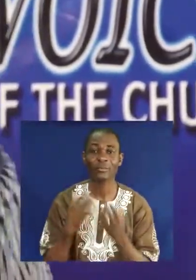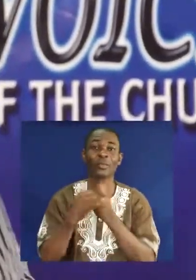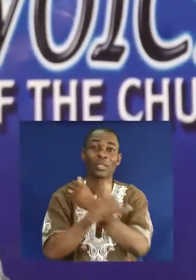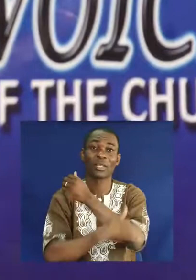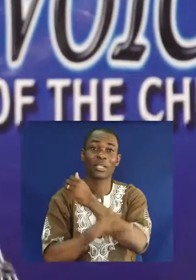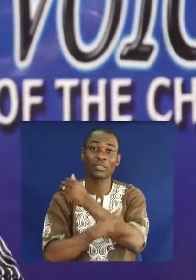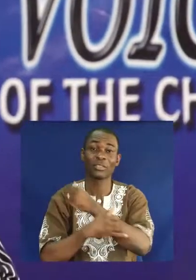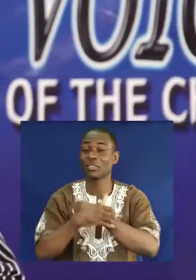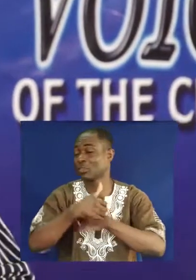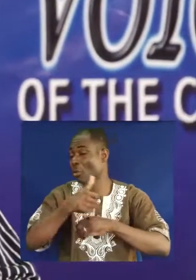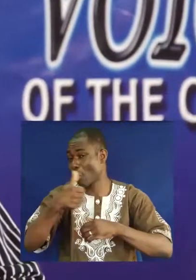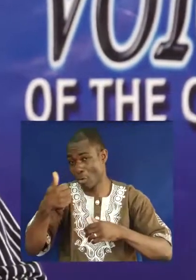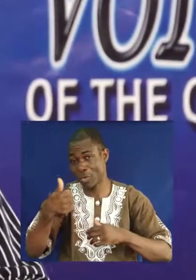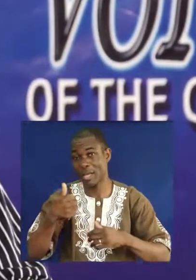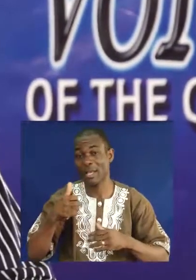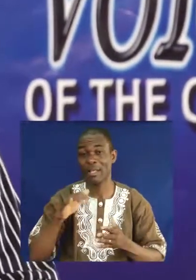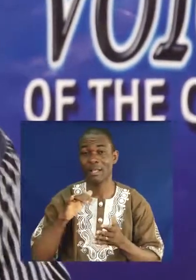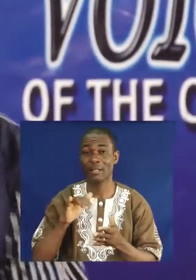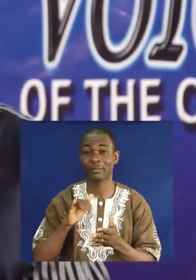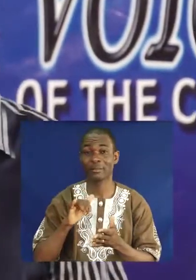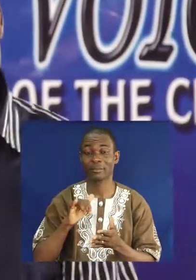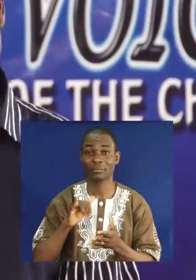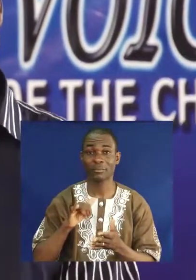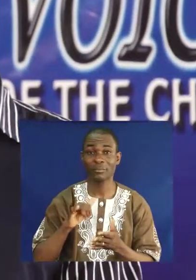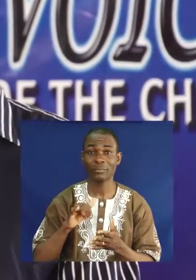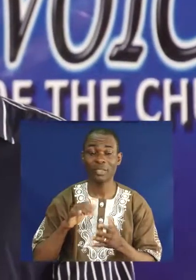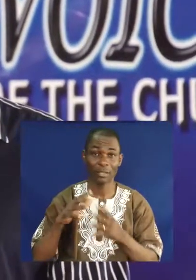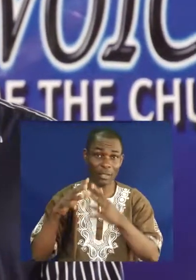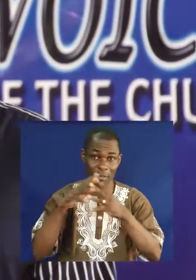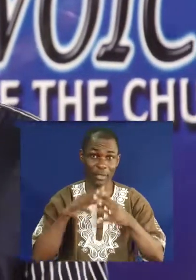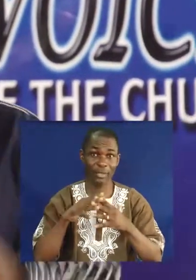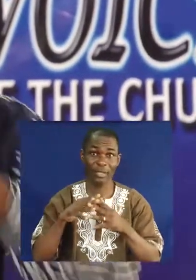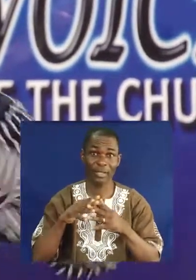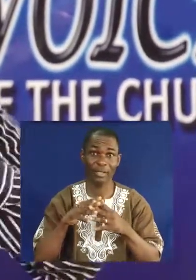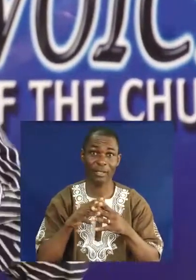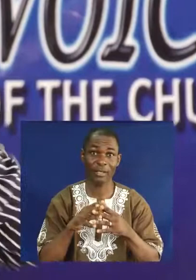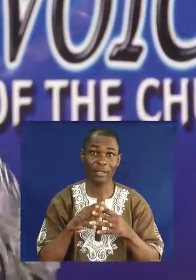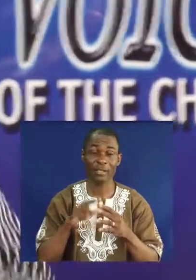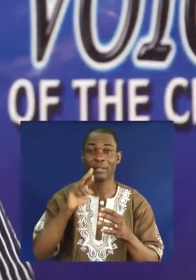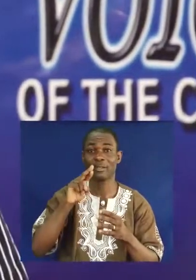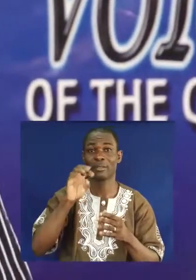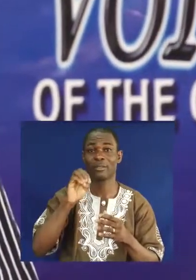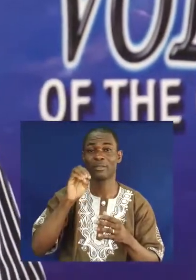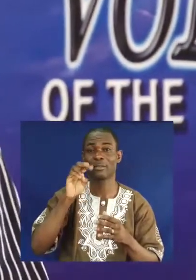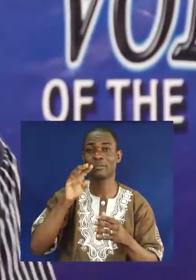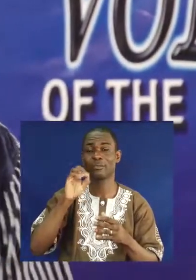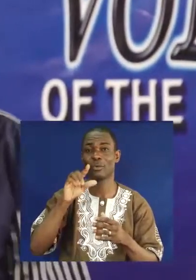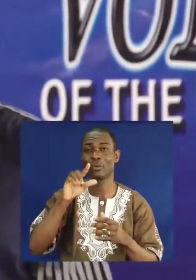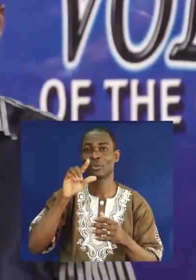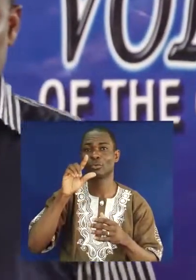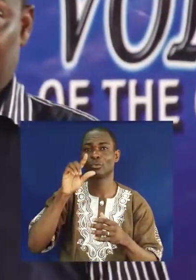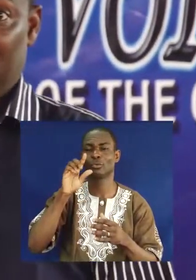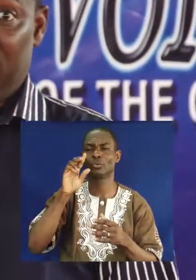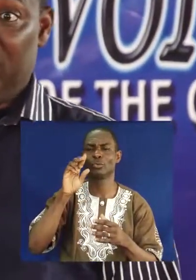Beya Omo Mai Ebeye. Et nam nous crédit. ene oman ho donti no ene